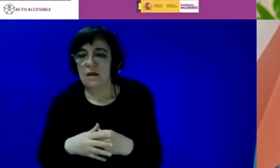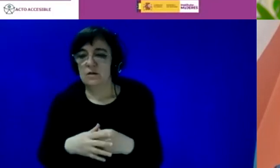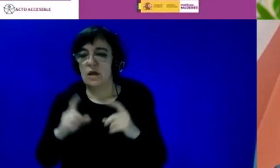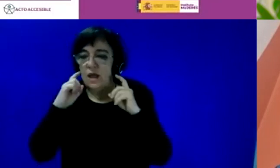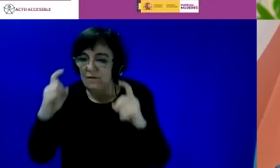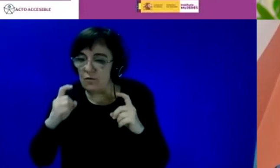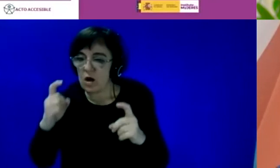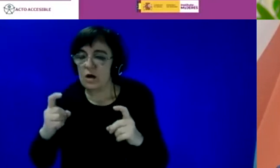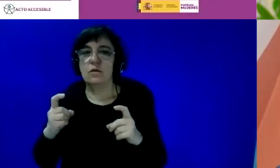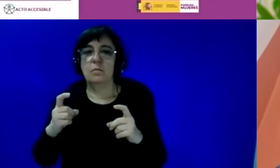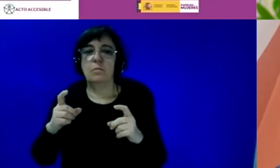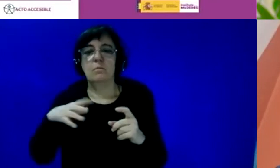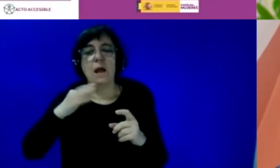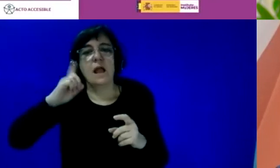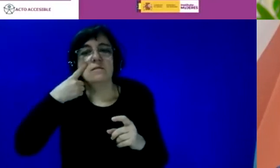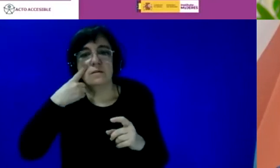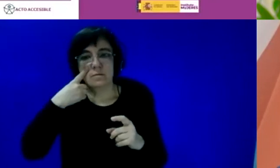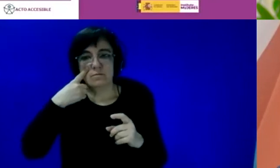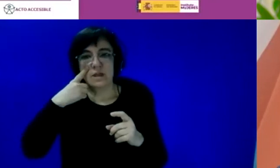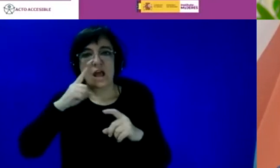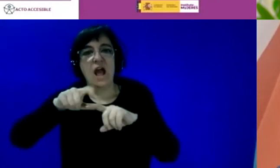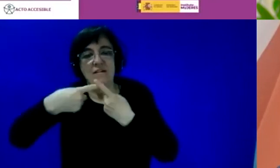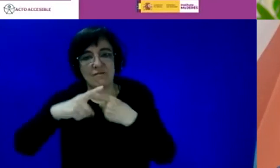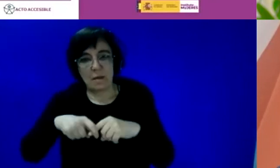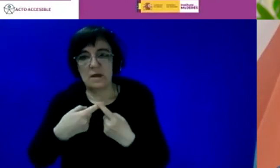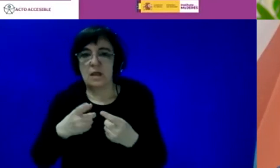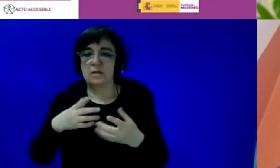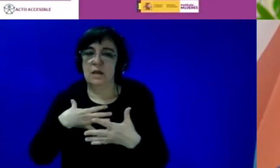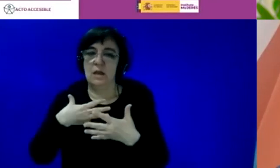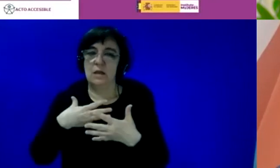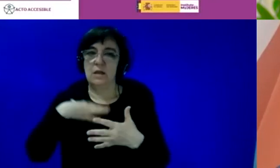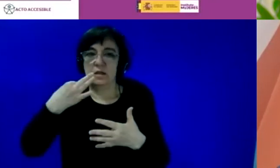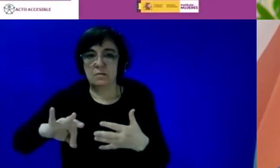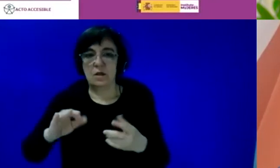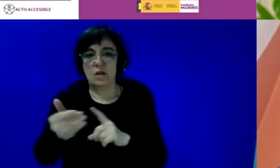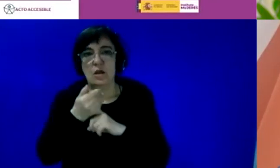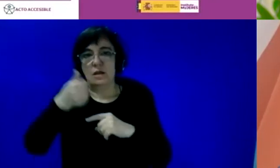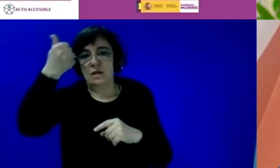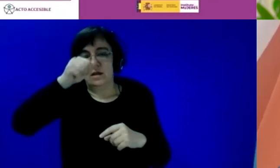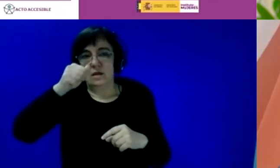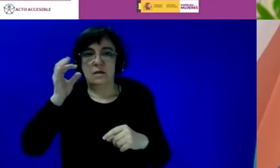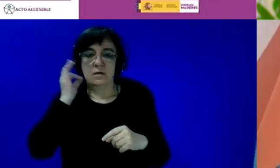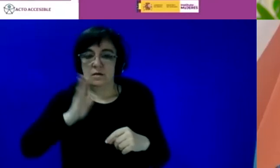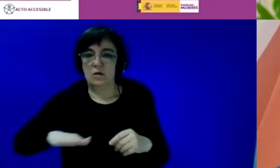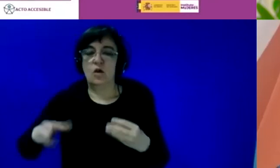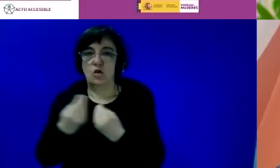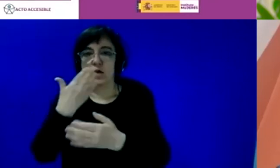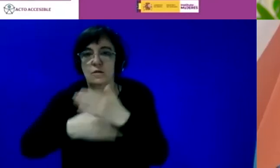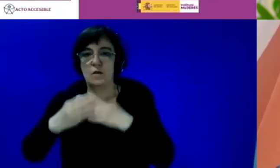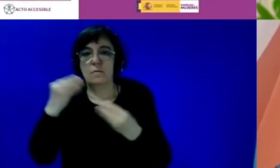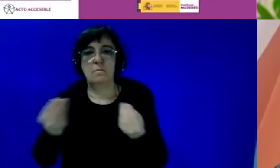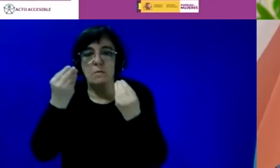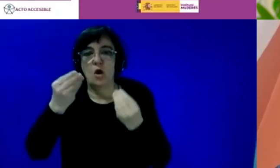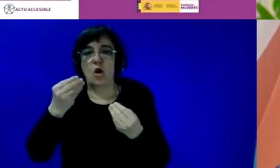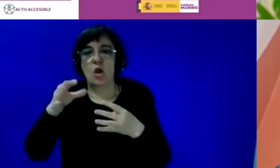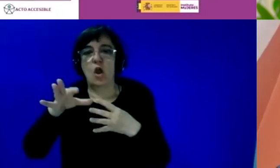are now making a great effort to find families who are willing to take